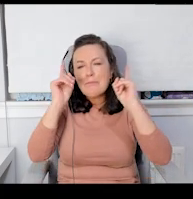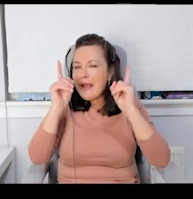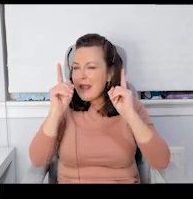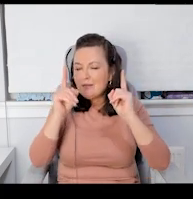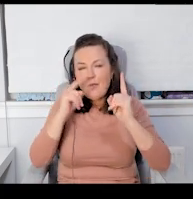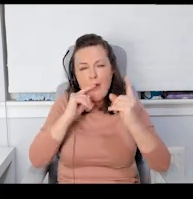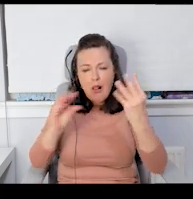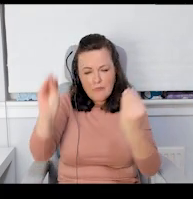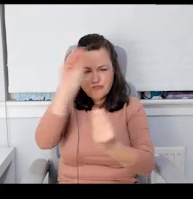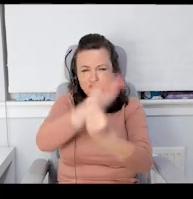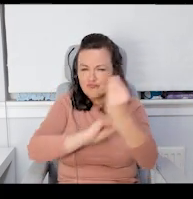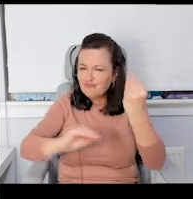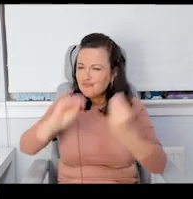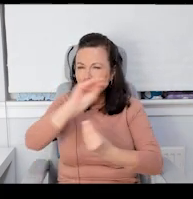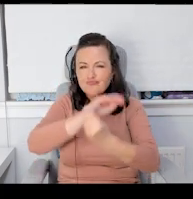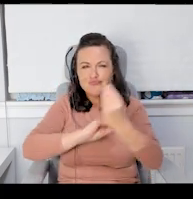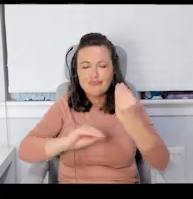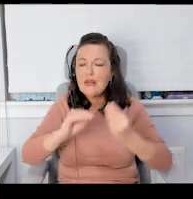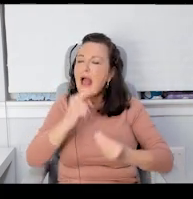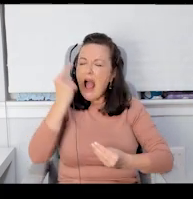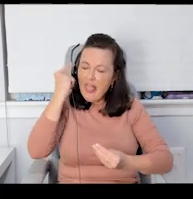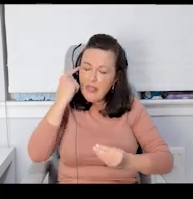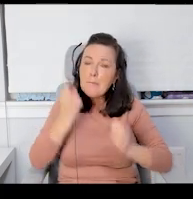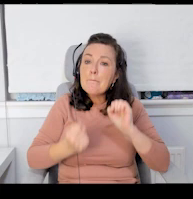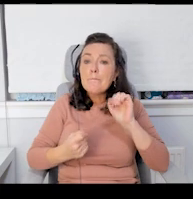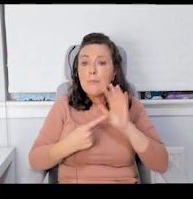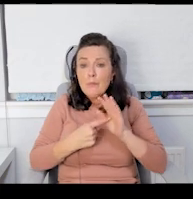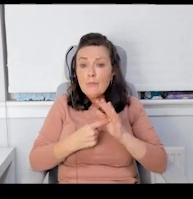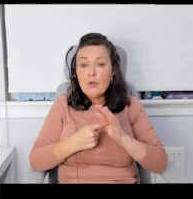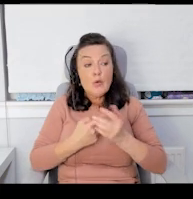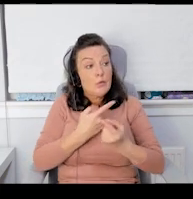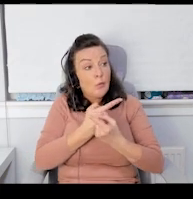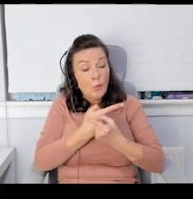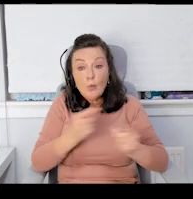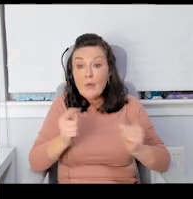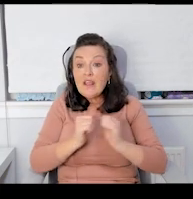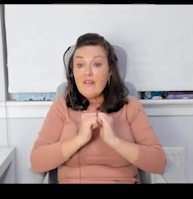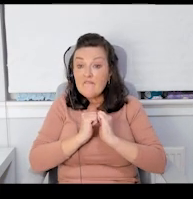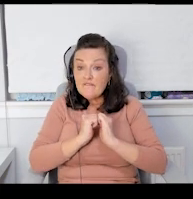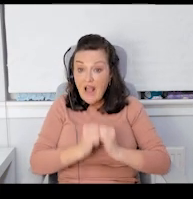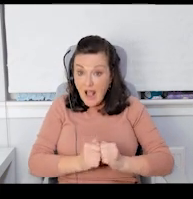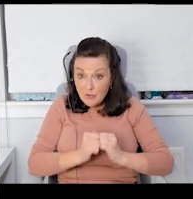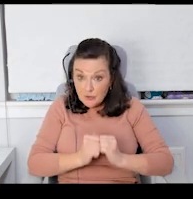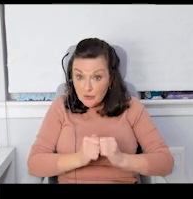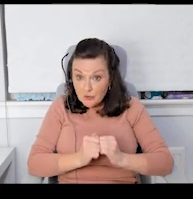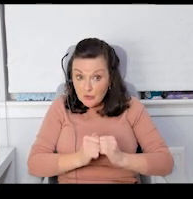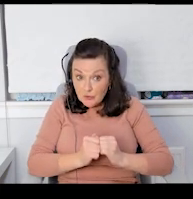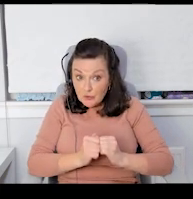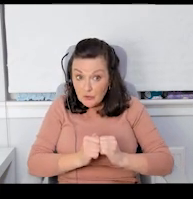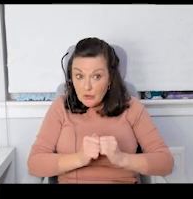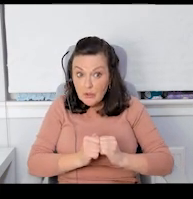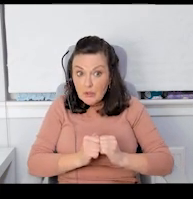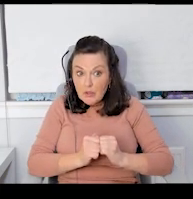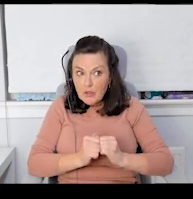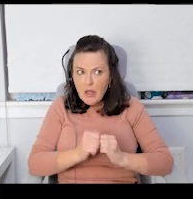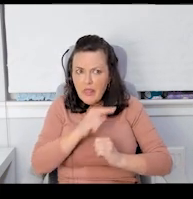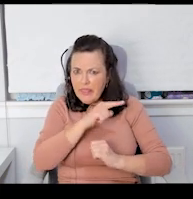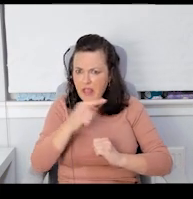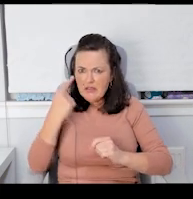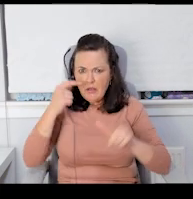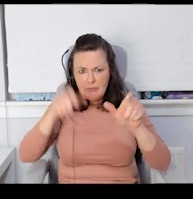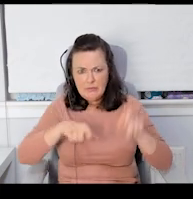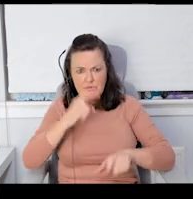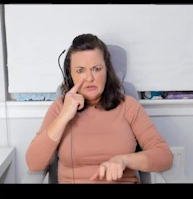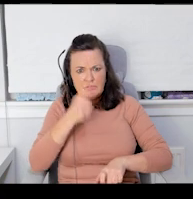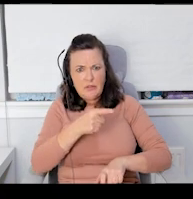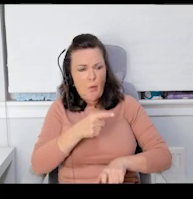without being super creative. It's just, I suppose, valuing it, getting out there, and then the numbers will gradually increase when you see the impact it has on young